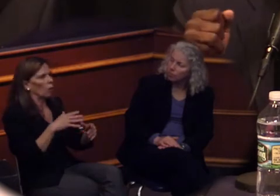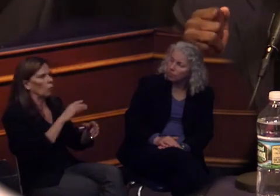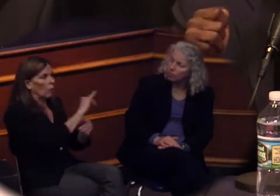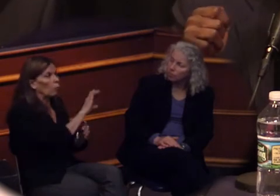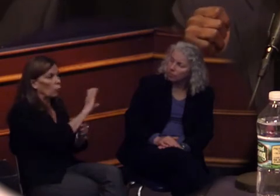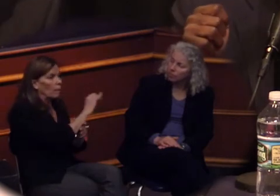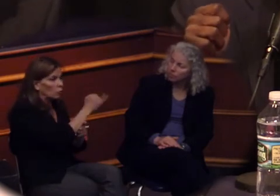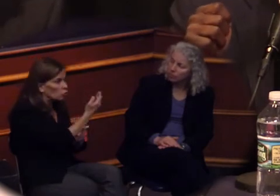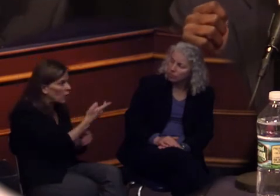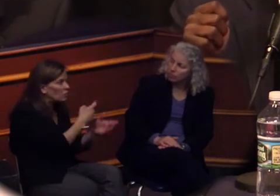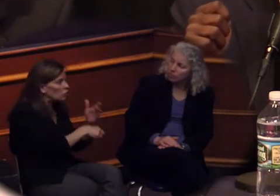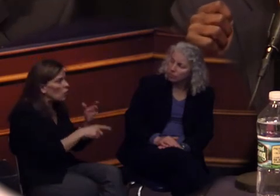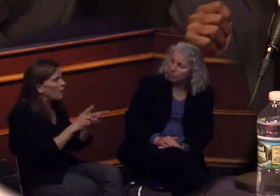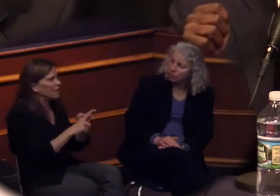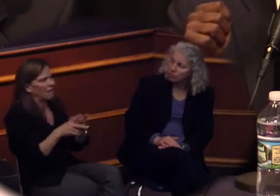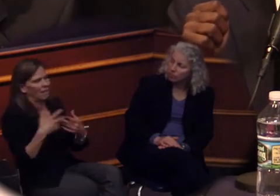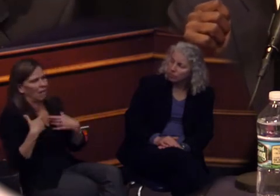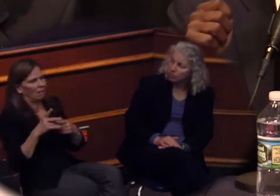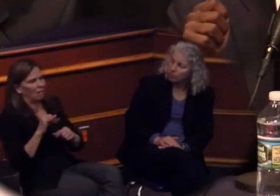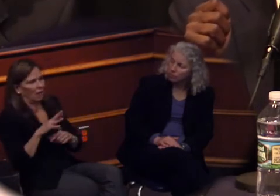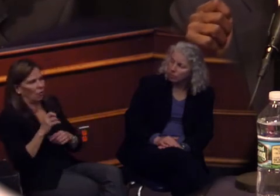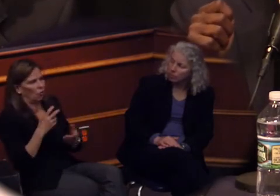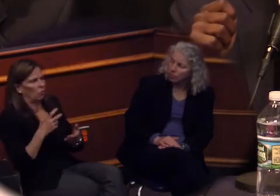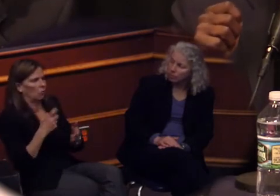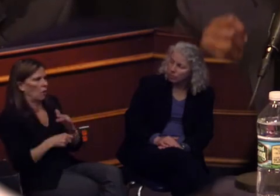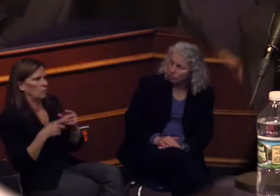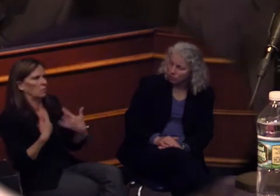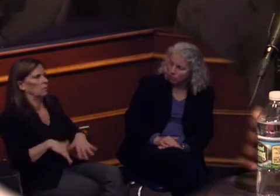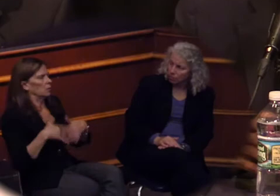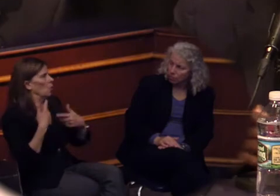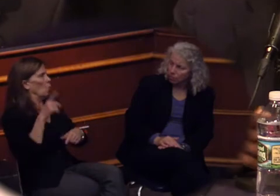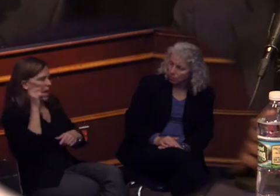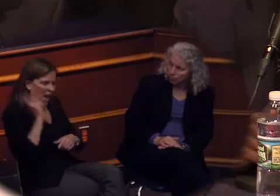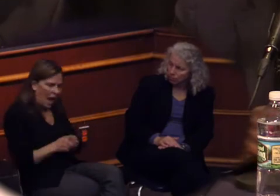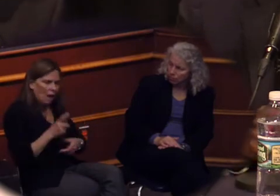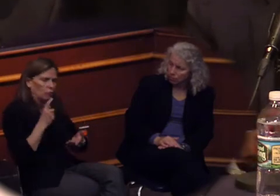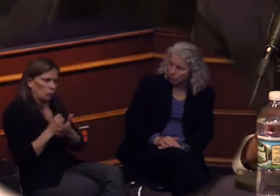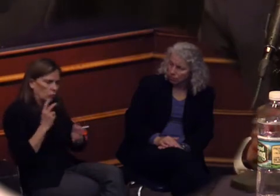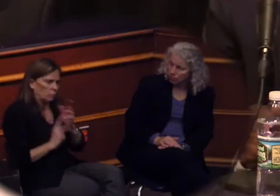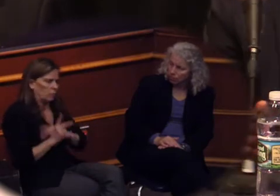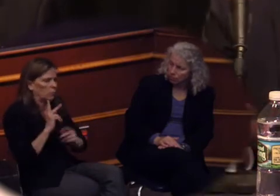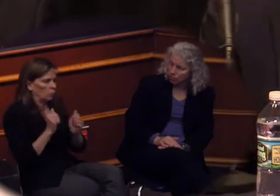We've got to invest more in treating people living with addiction, and we've got to do it now.